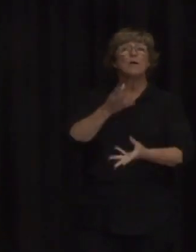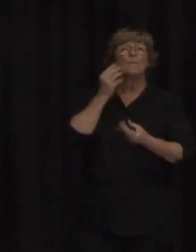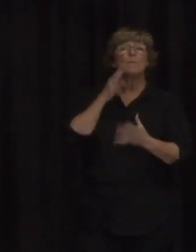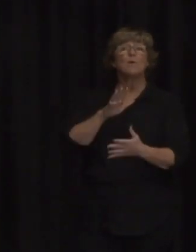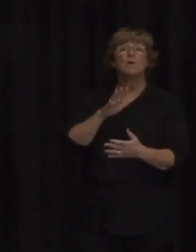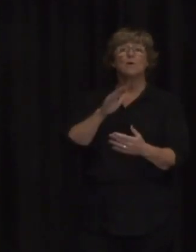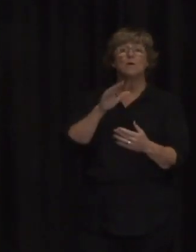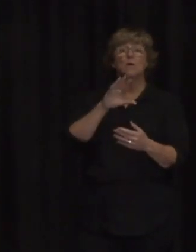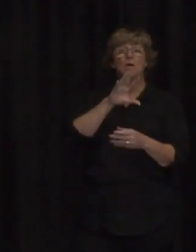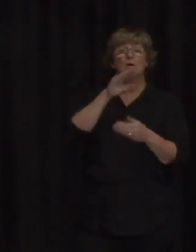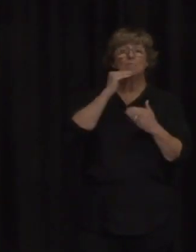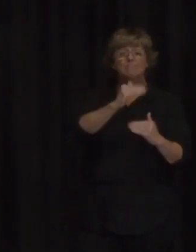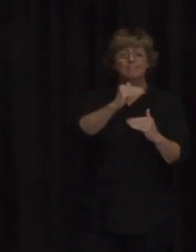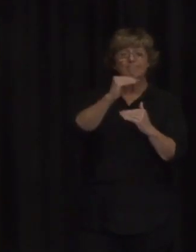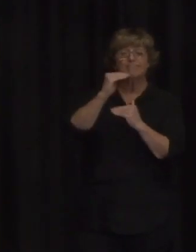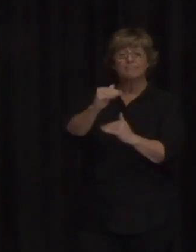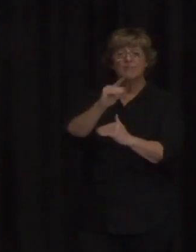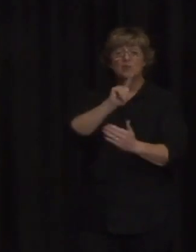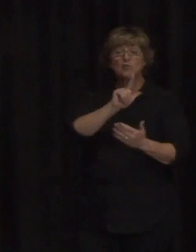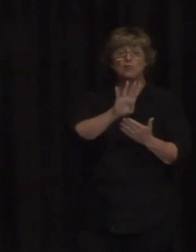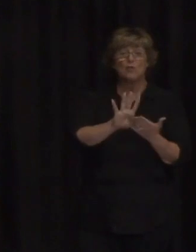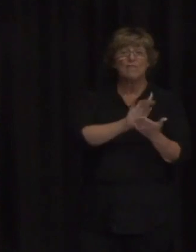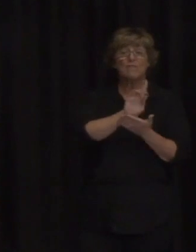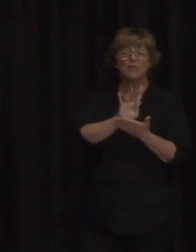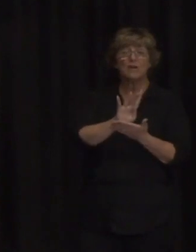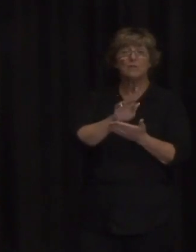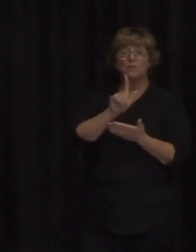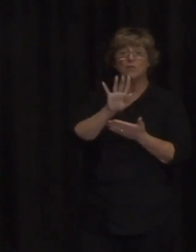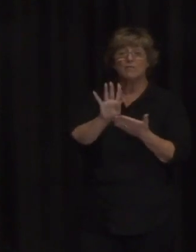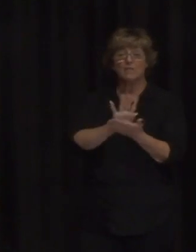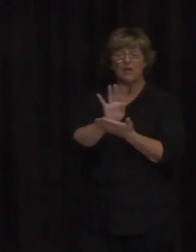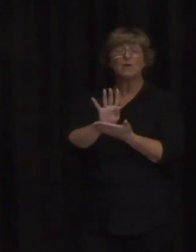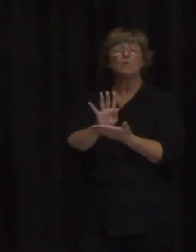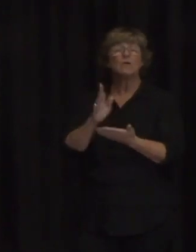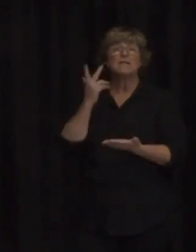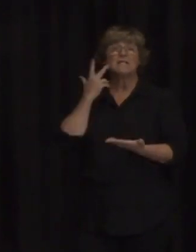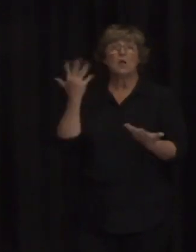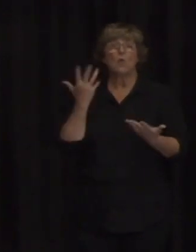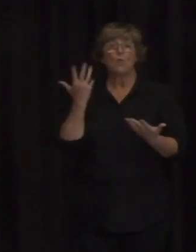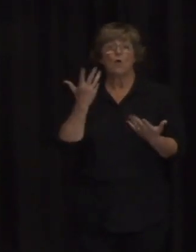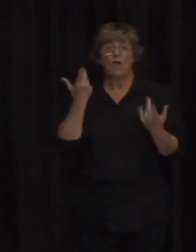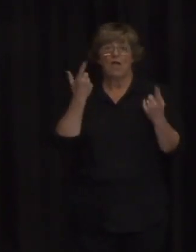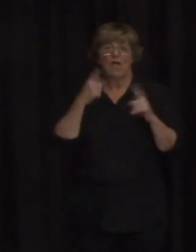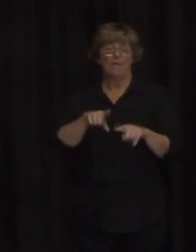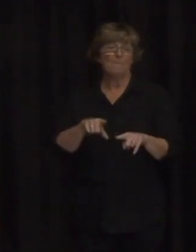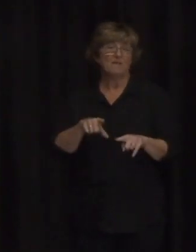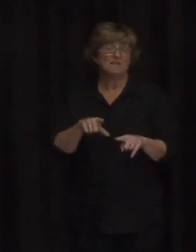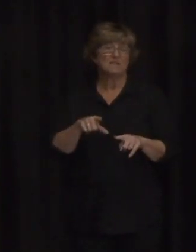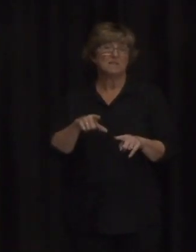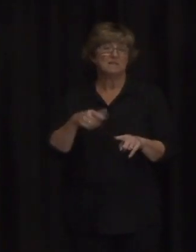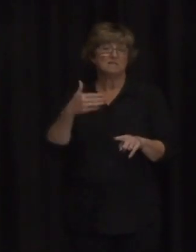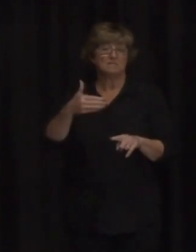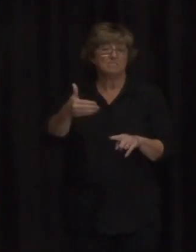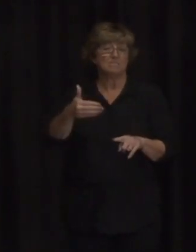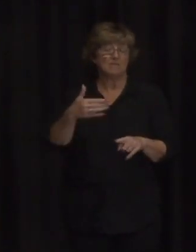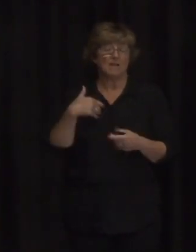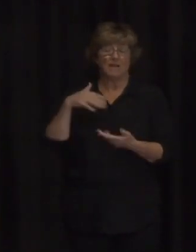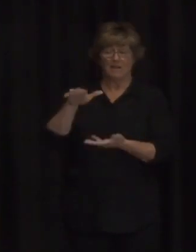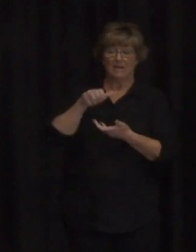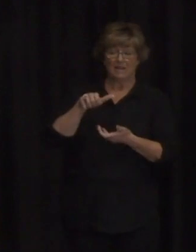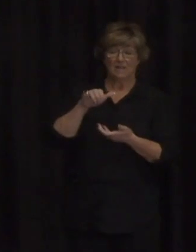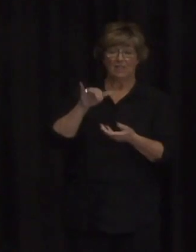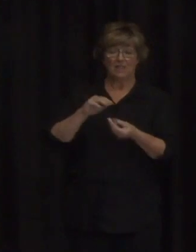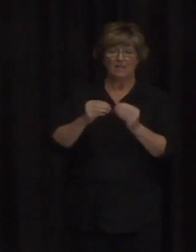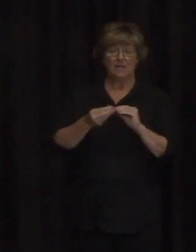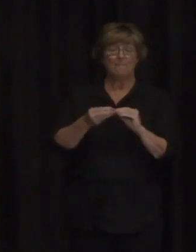24-hour periods, et cetera. We'll present that to you, and we'll see where we are. And I'm happy once I have those February numbers